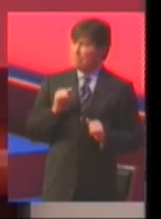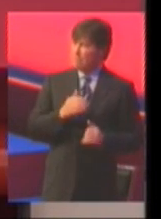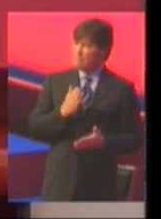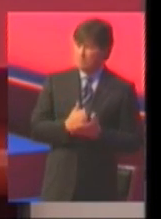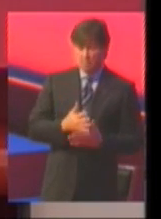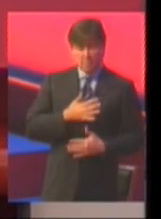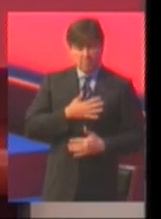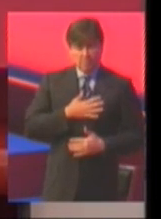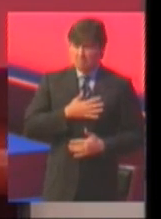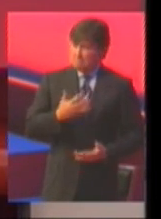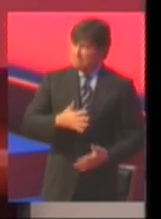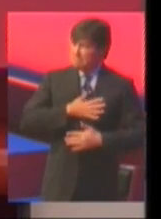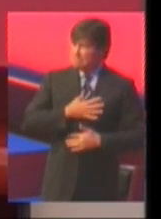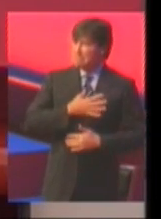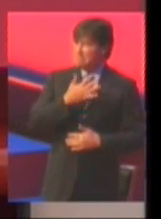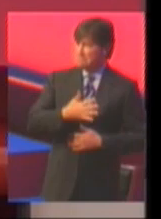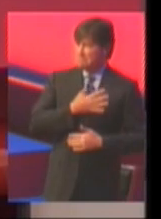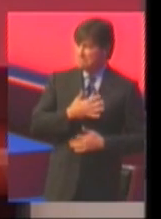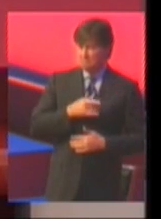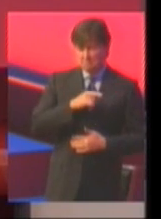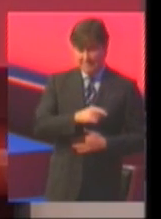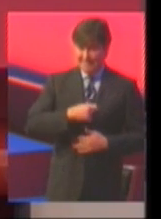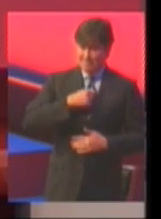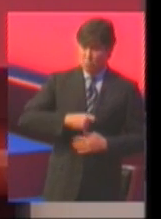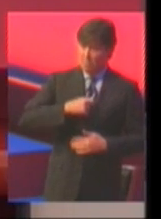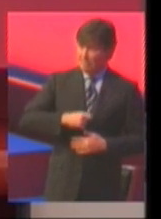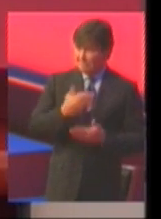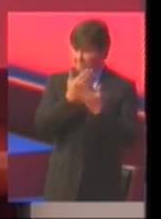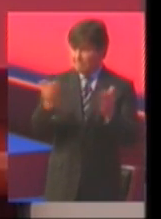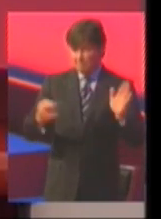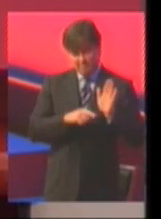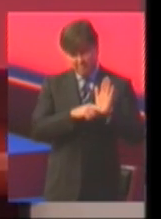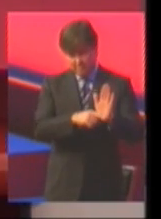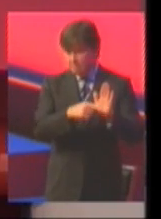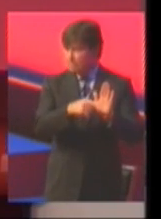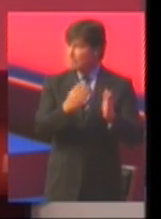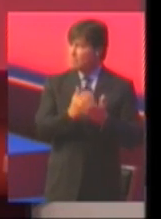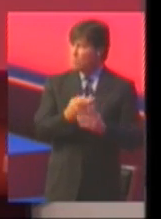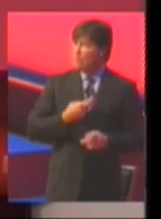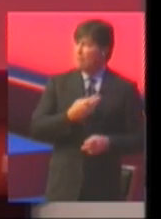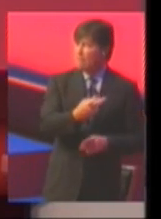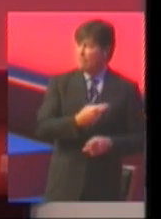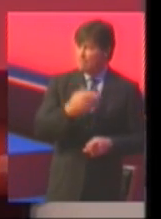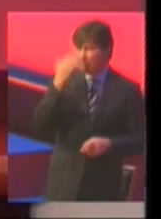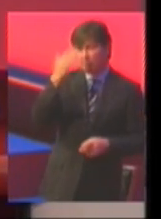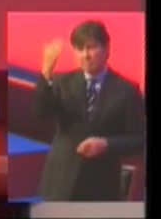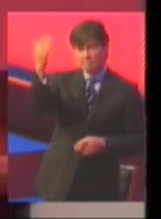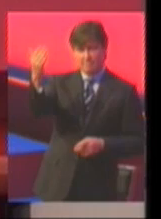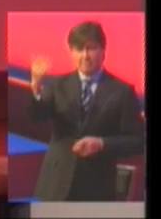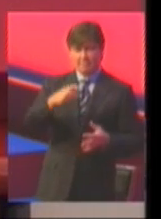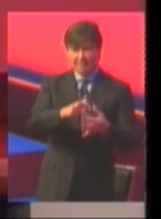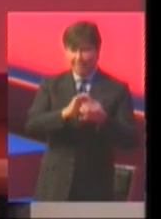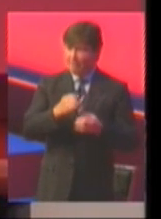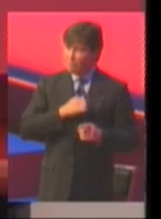answer, spoke not just to his common humanity, but the common aspirations that link us with people in